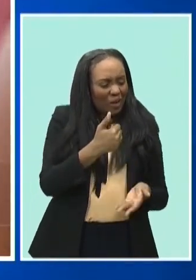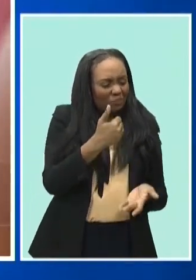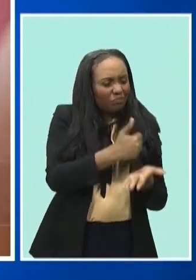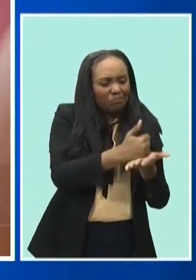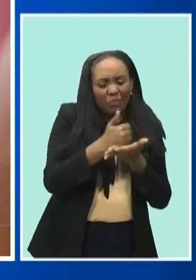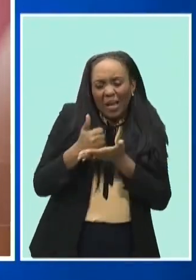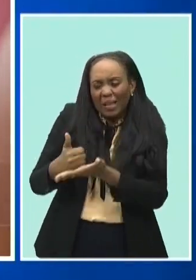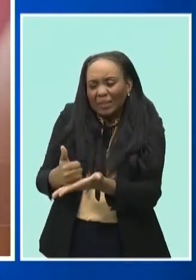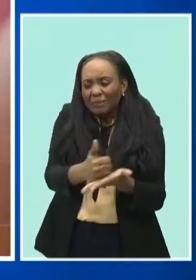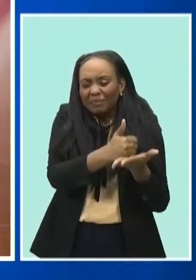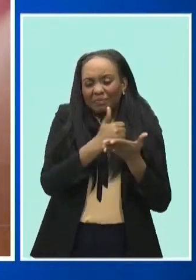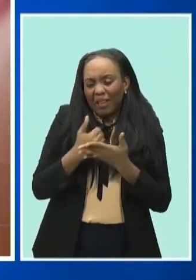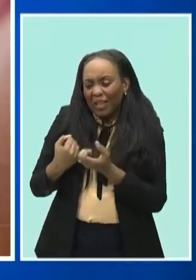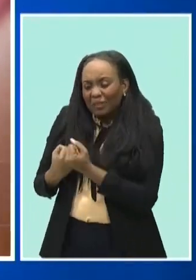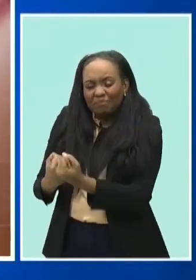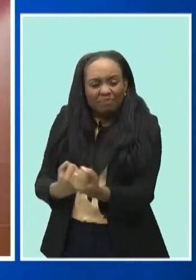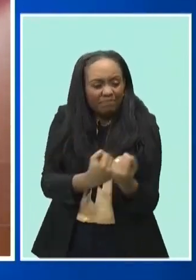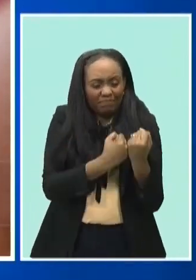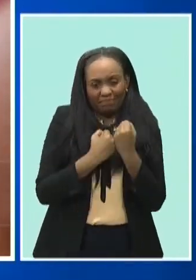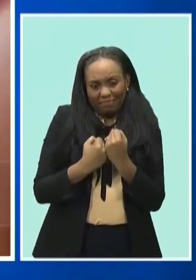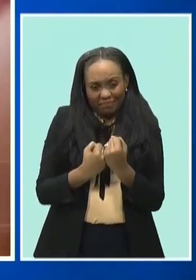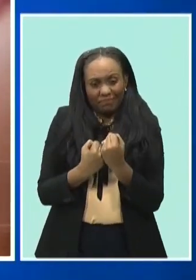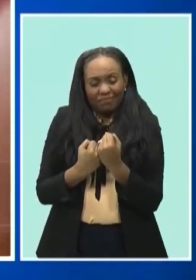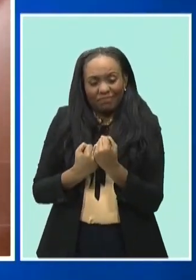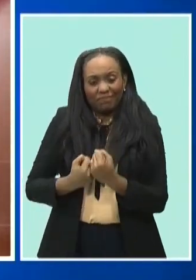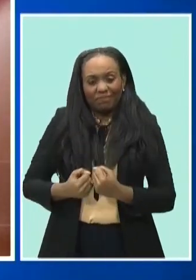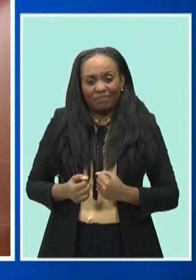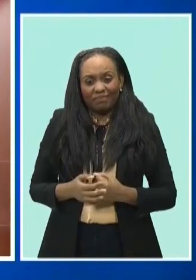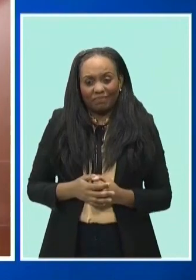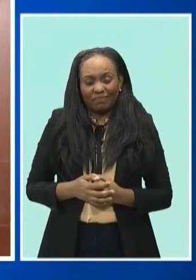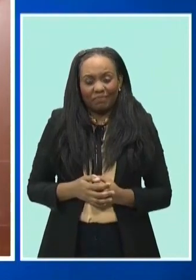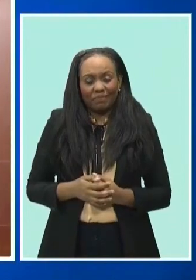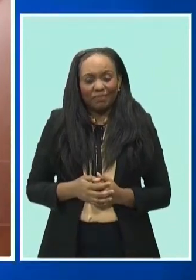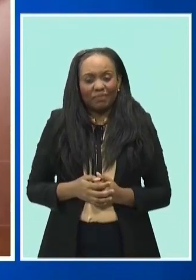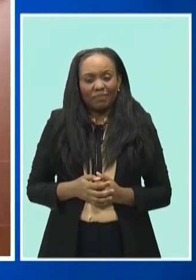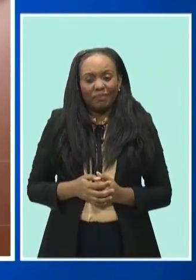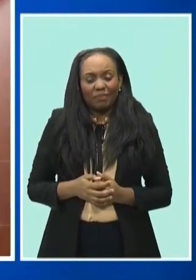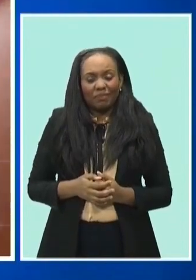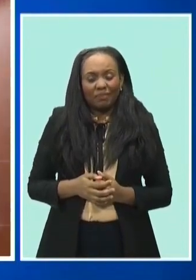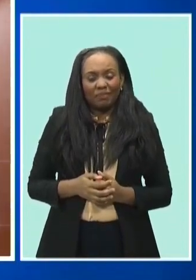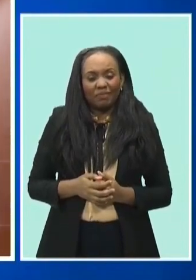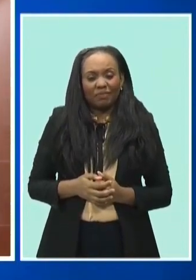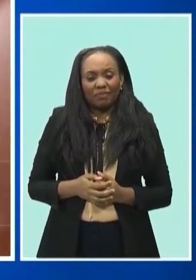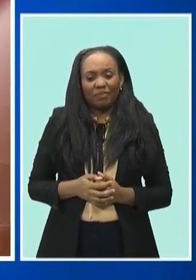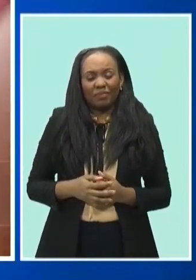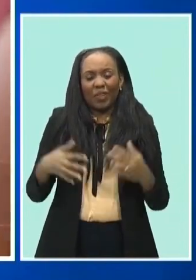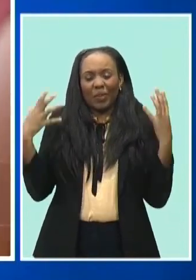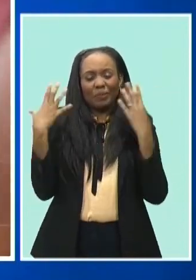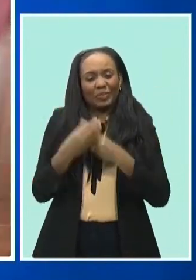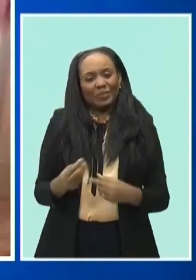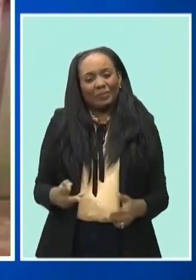is important for one, and you know, it's a beautiful place to live in.